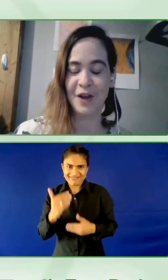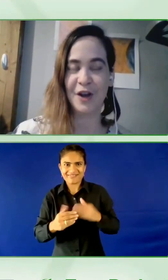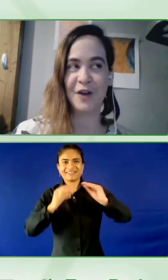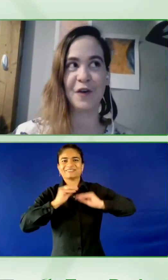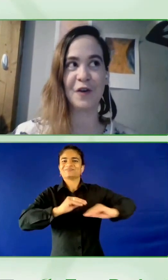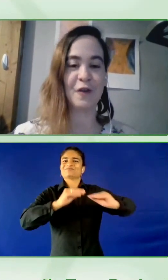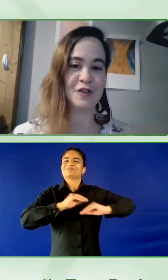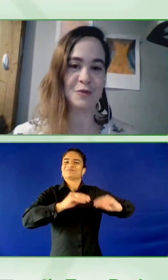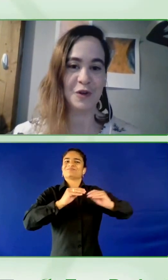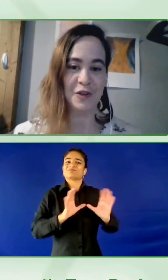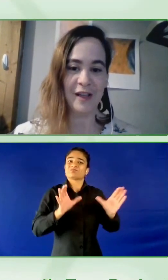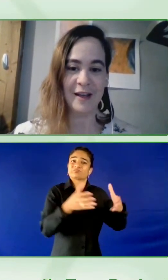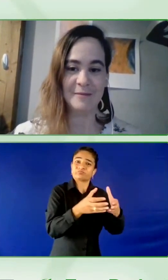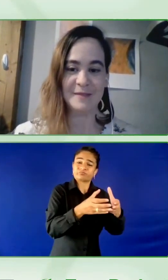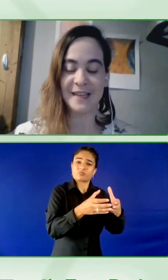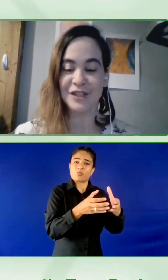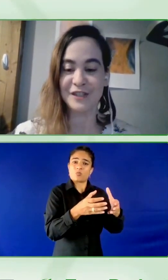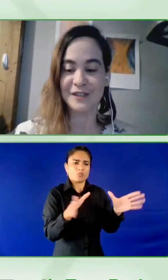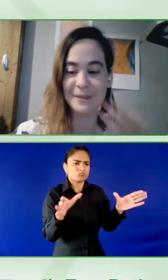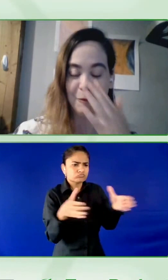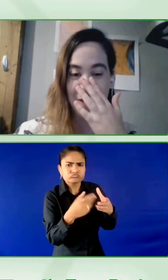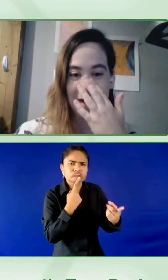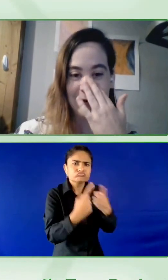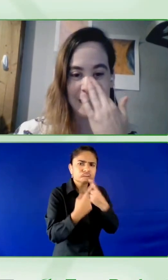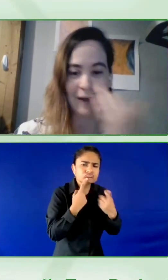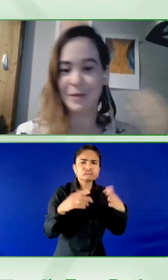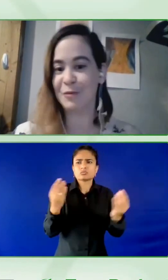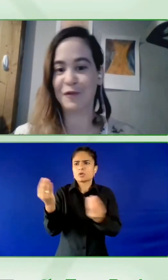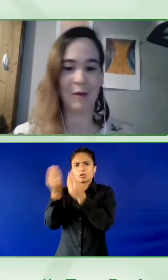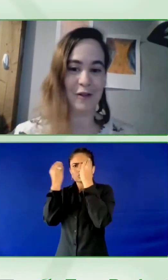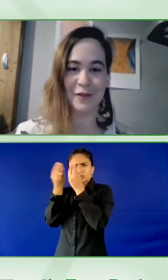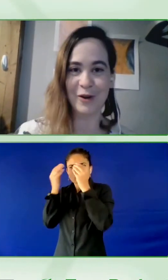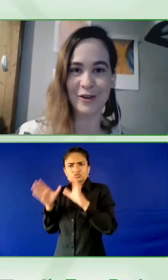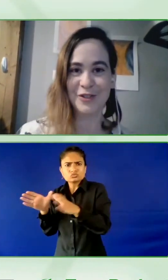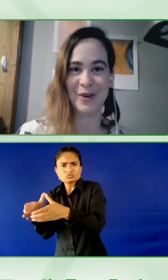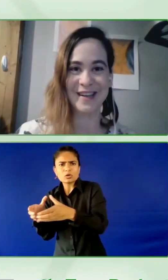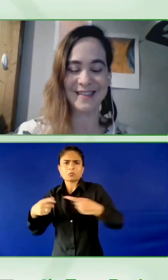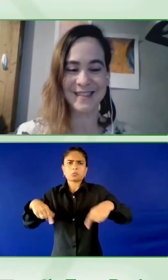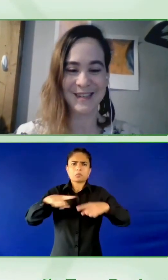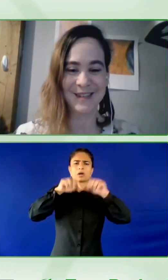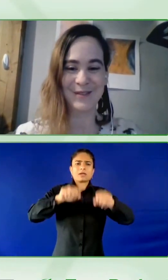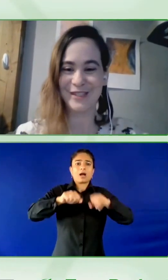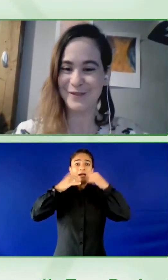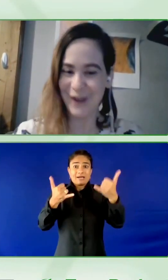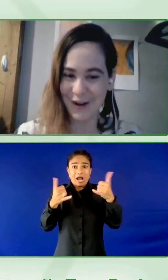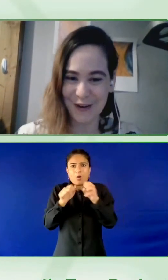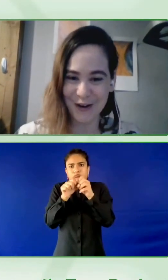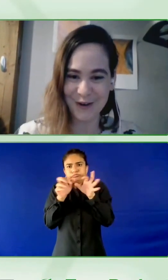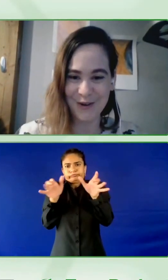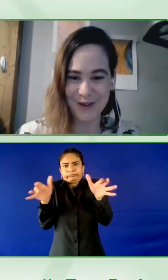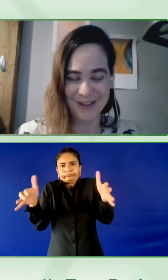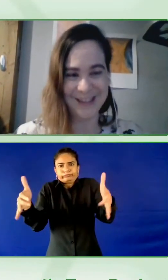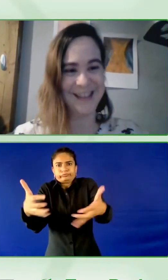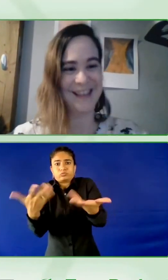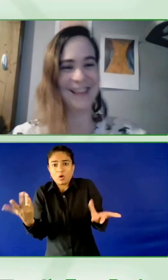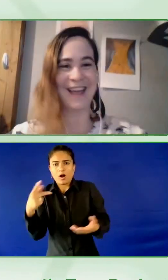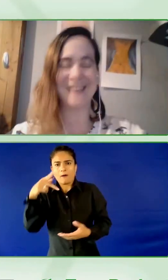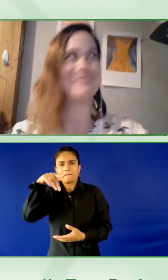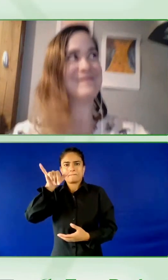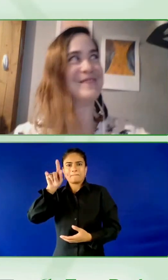up for virtual sessions, we can actually have people from all over the world join us, which is very, very